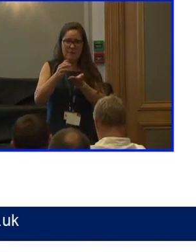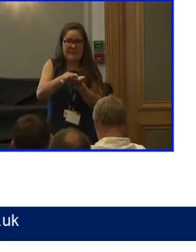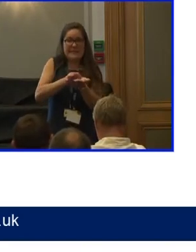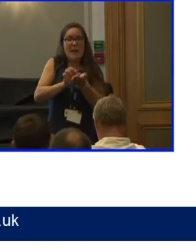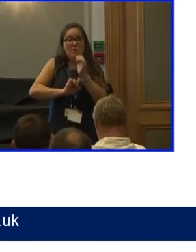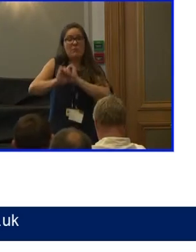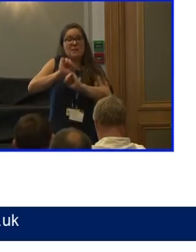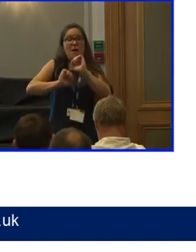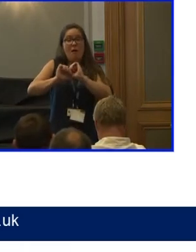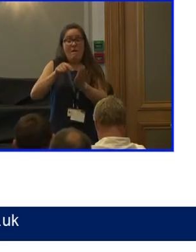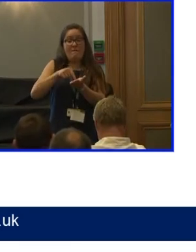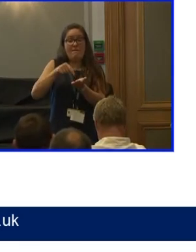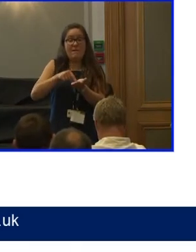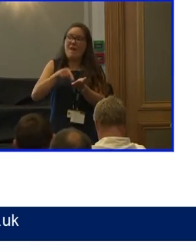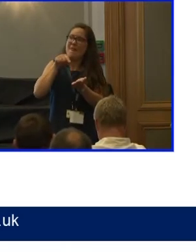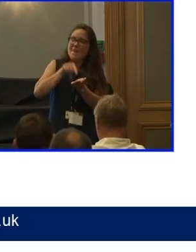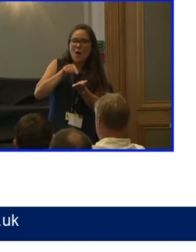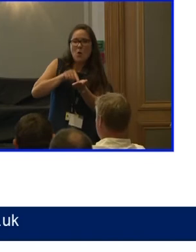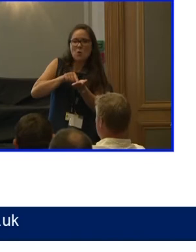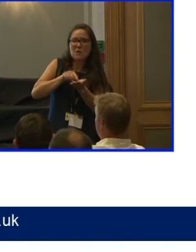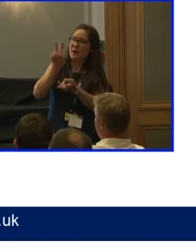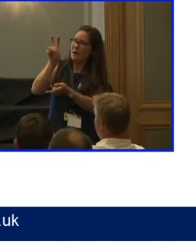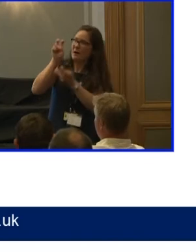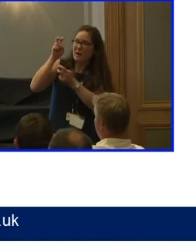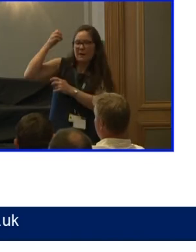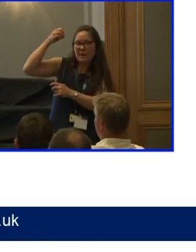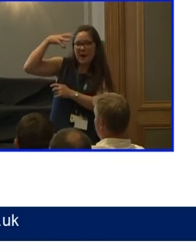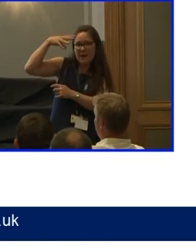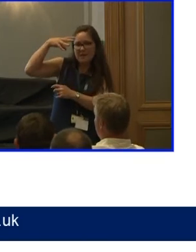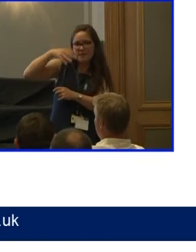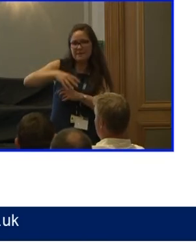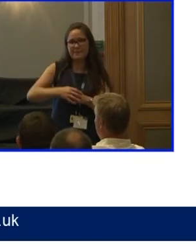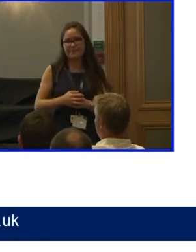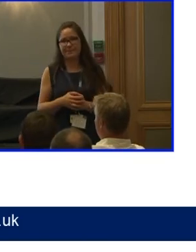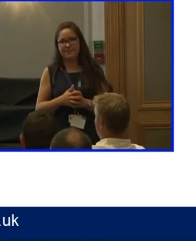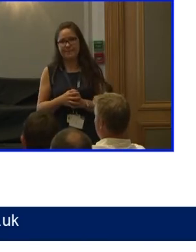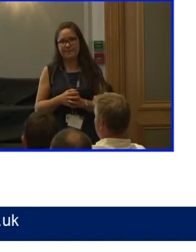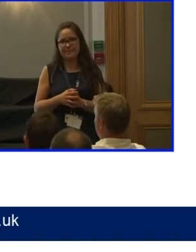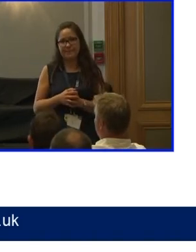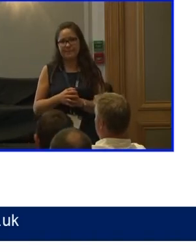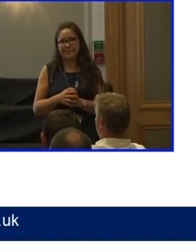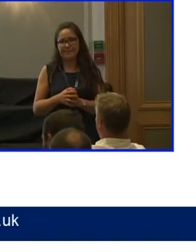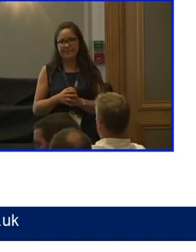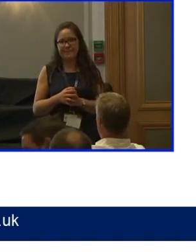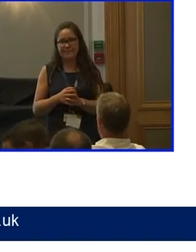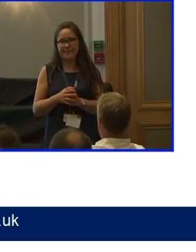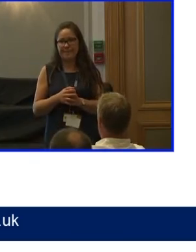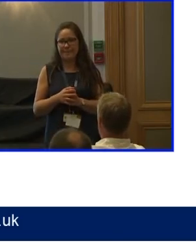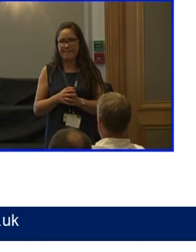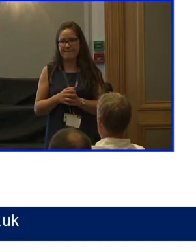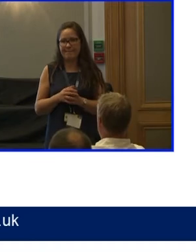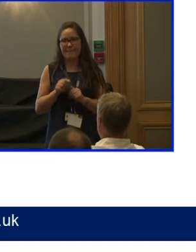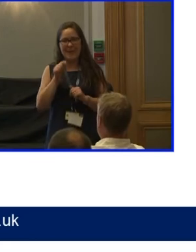detect light. And the benefits of that particular technique are it's not related to the underlying genetic